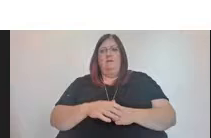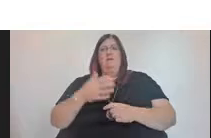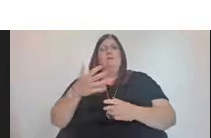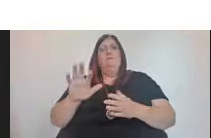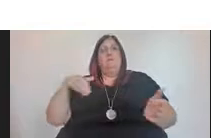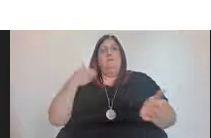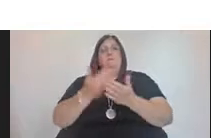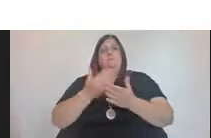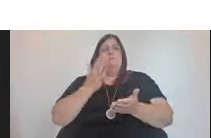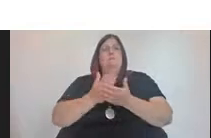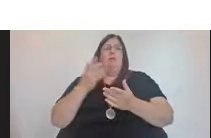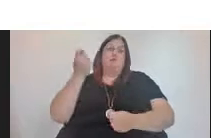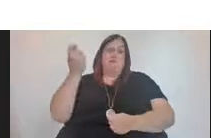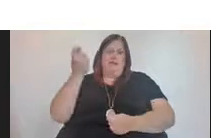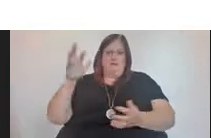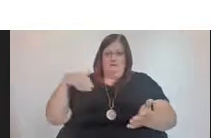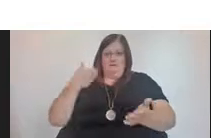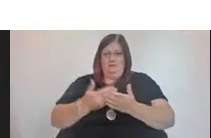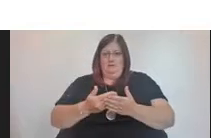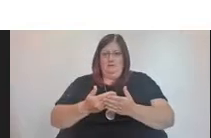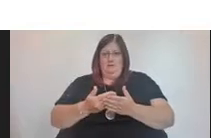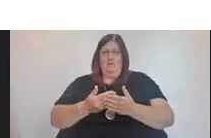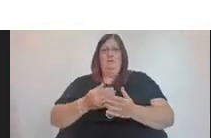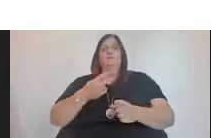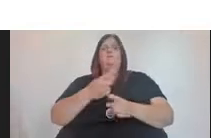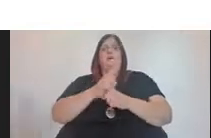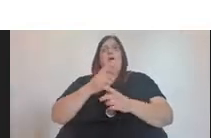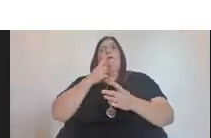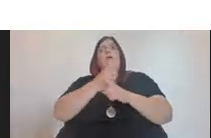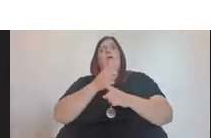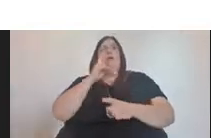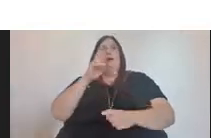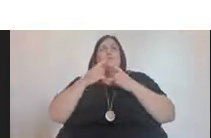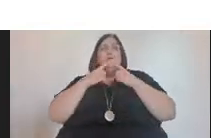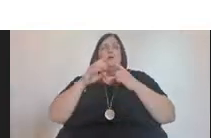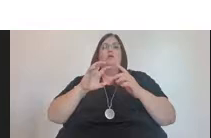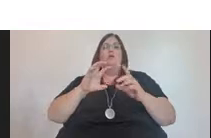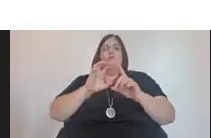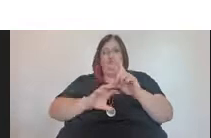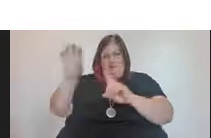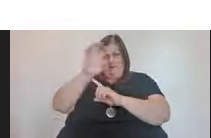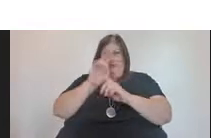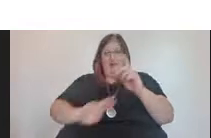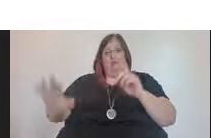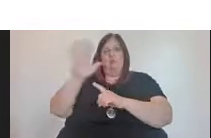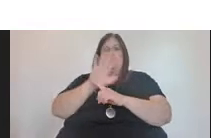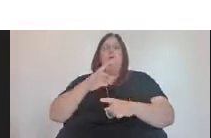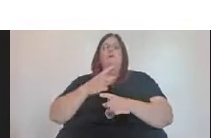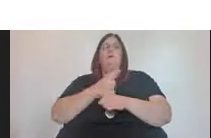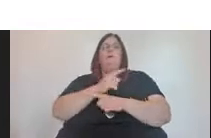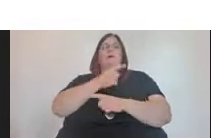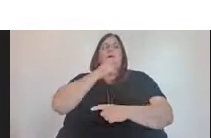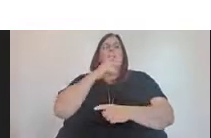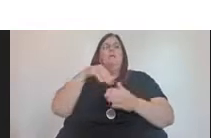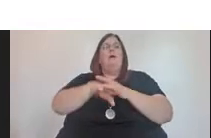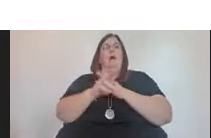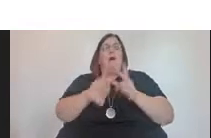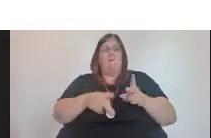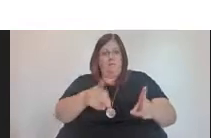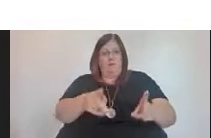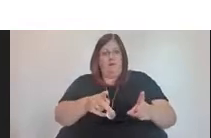success for us in our system, and has been held up regionally and nationally as a model of best practice. People who've never been to hospital with their acute illness can be